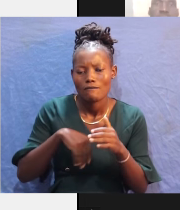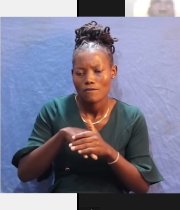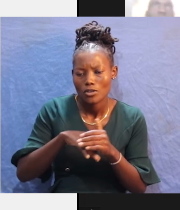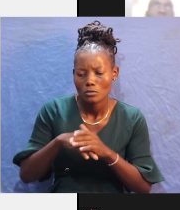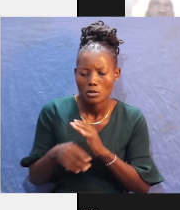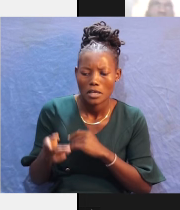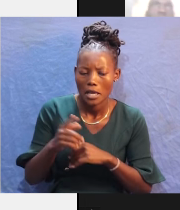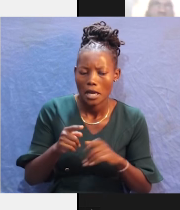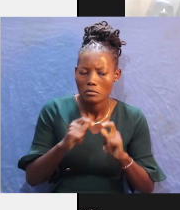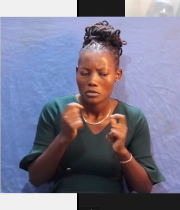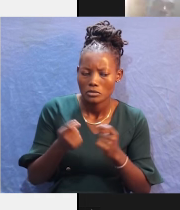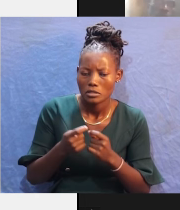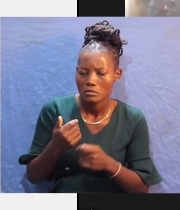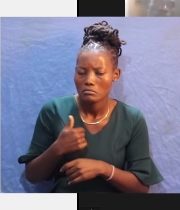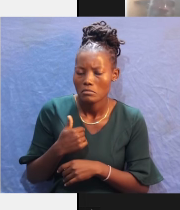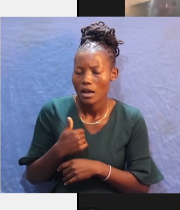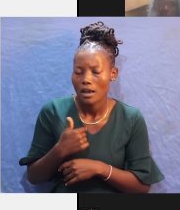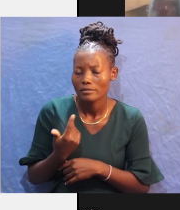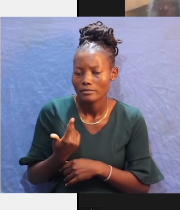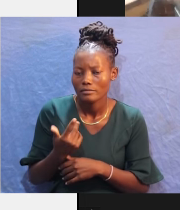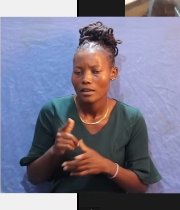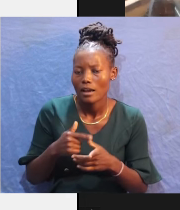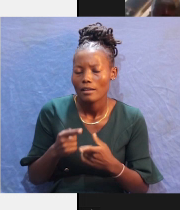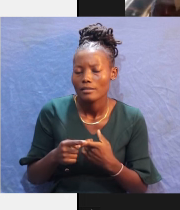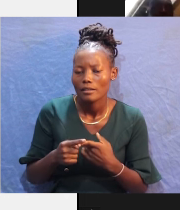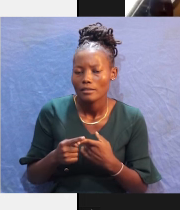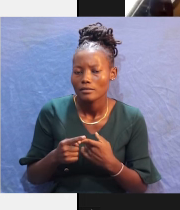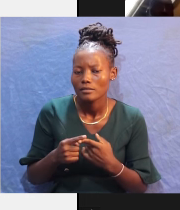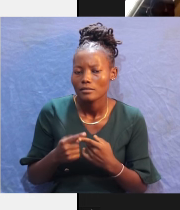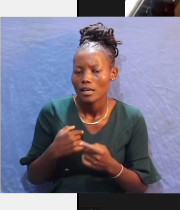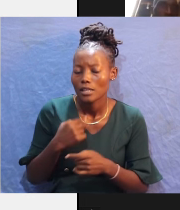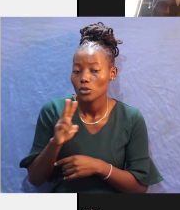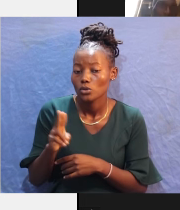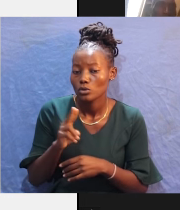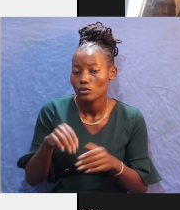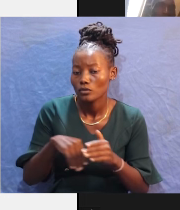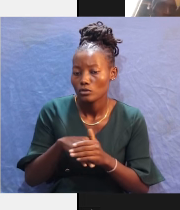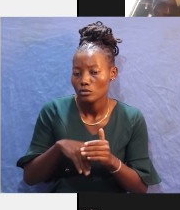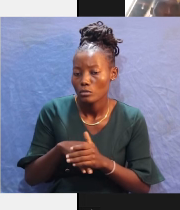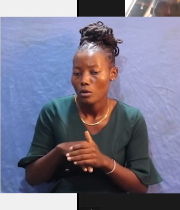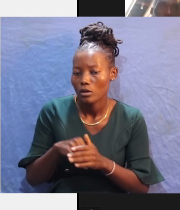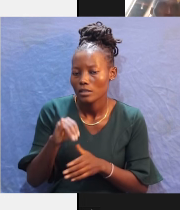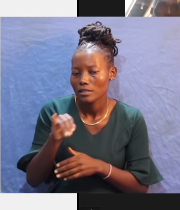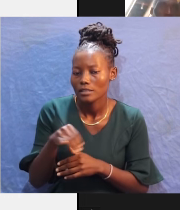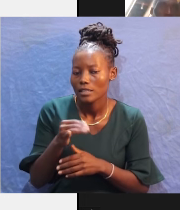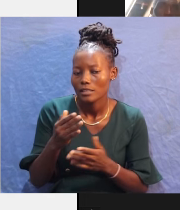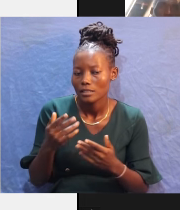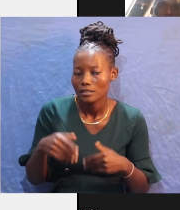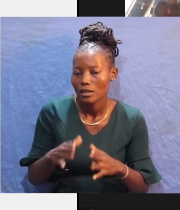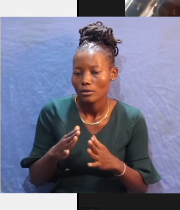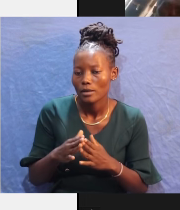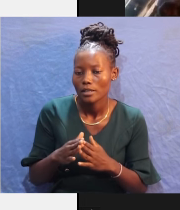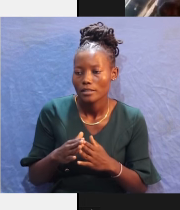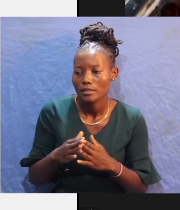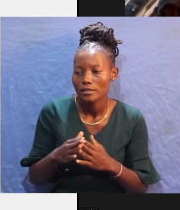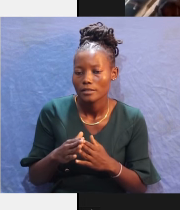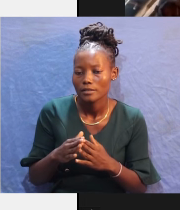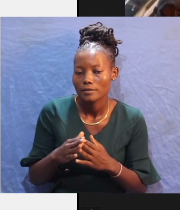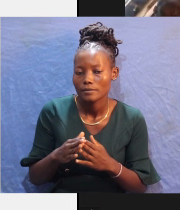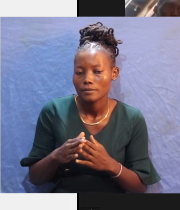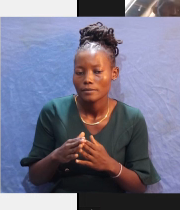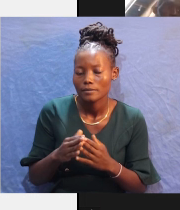So I'm also focusing on developing your personal and social skills for you to be a better asset, let's